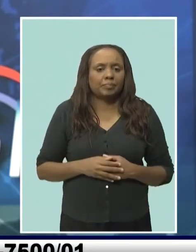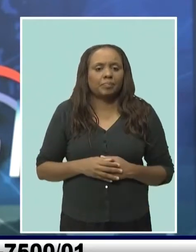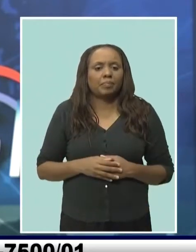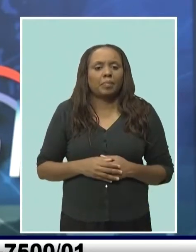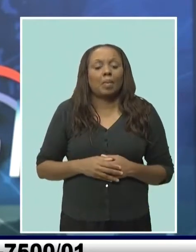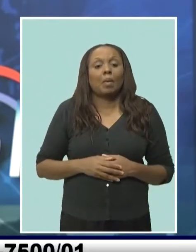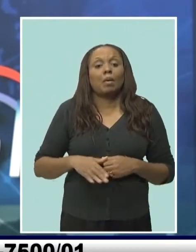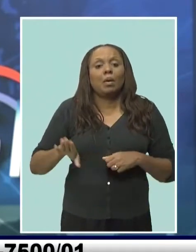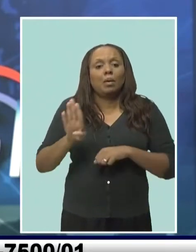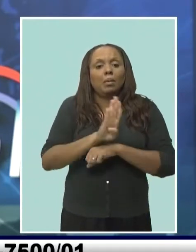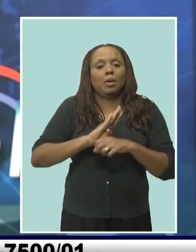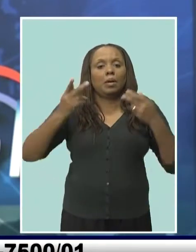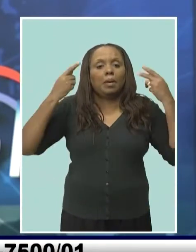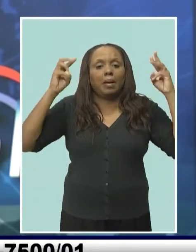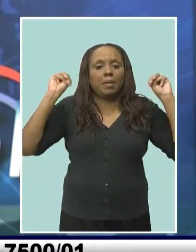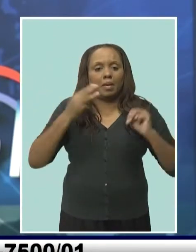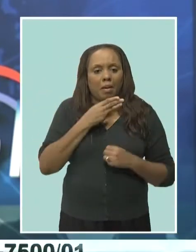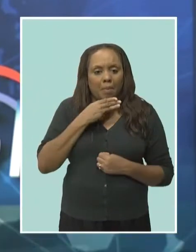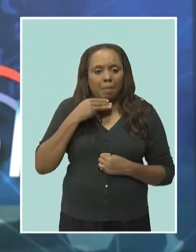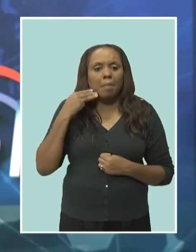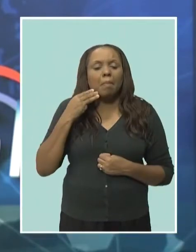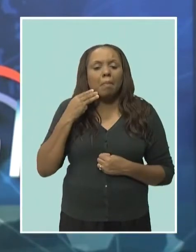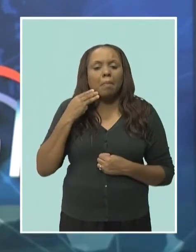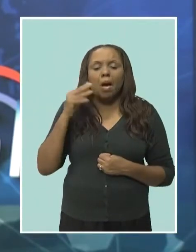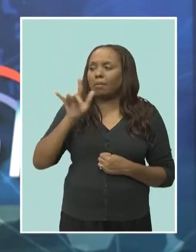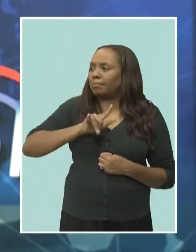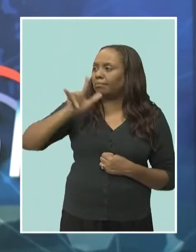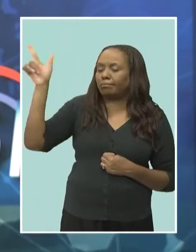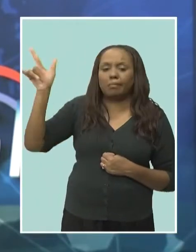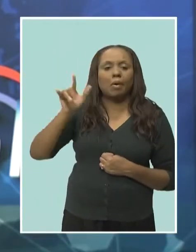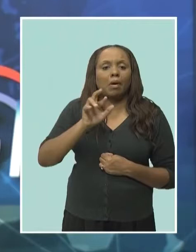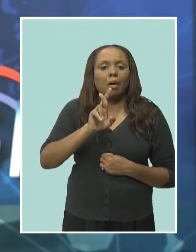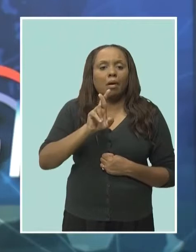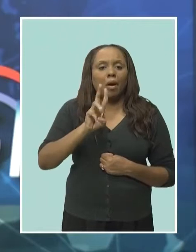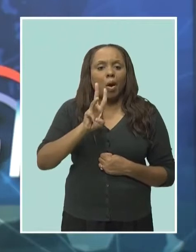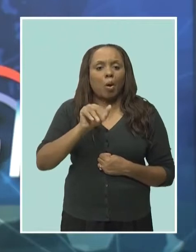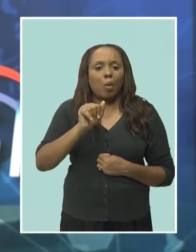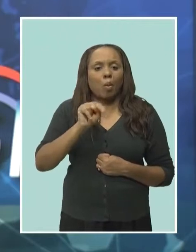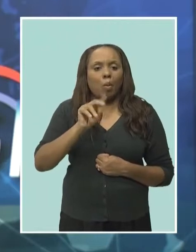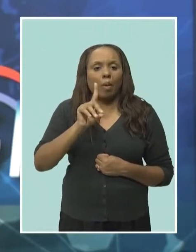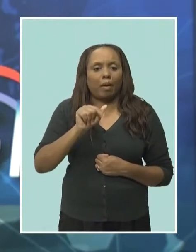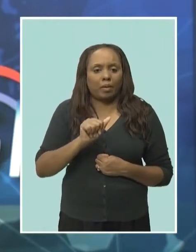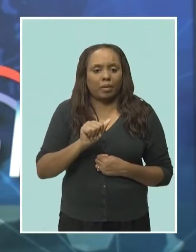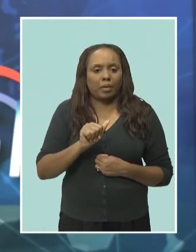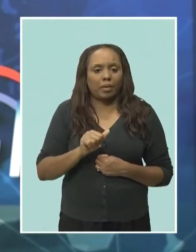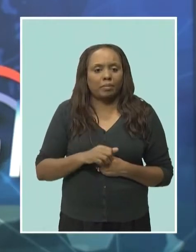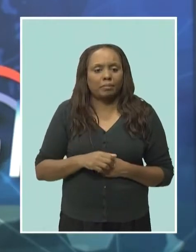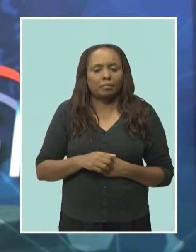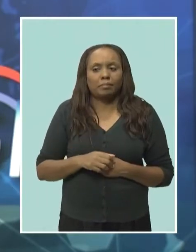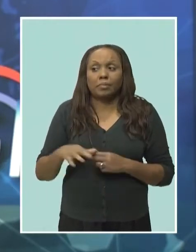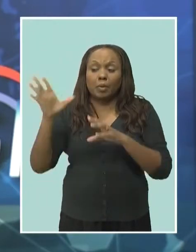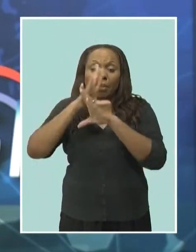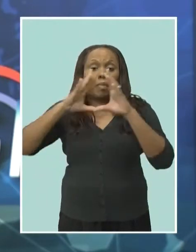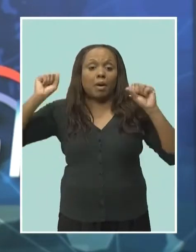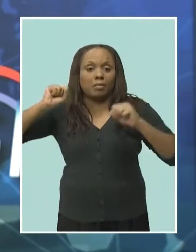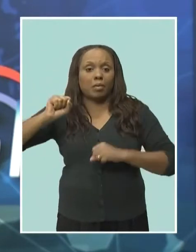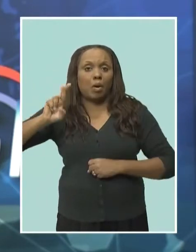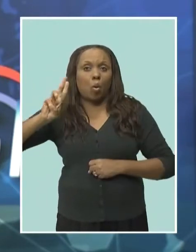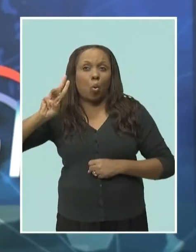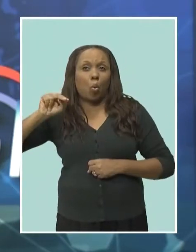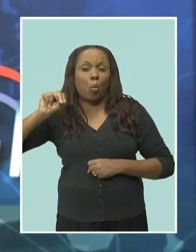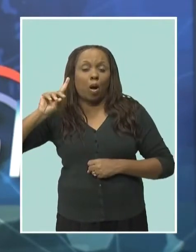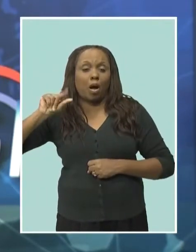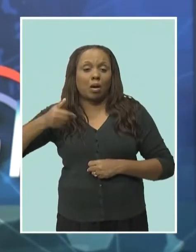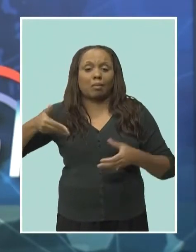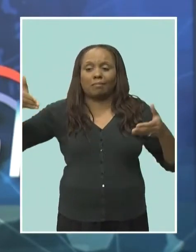Barbados' Prime Minister Mia Motley is on an official visit to Rwanda at the invitation of the President Paul Kagame. The visit